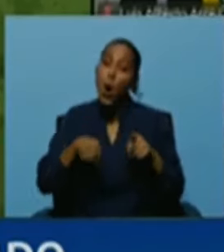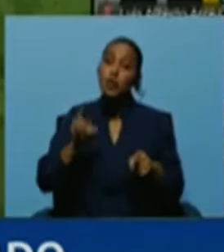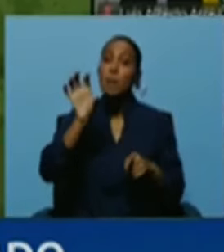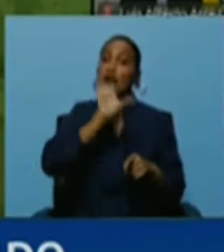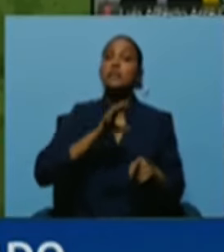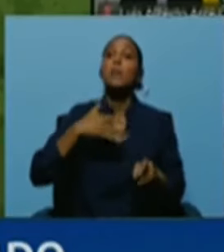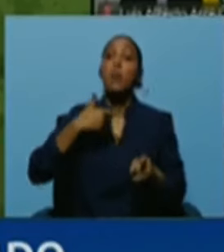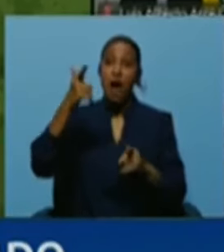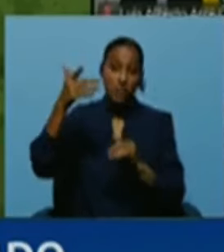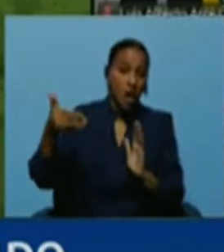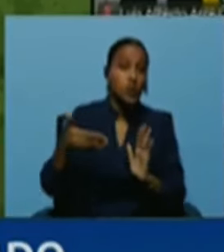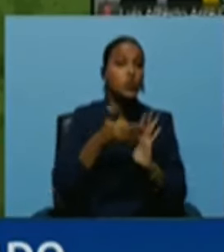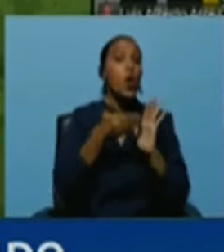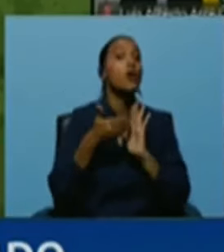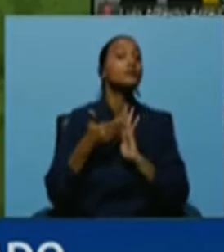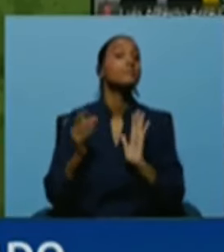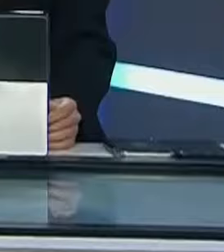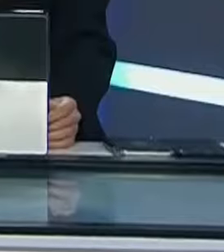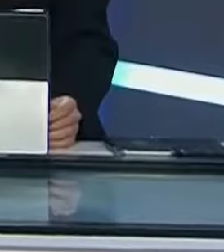our countries.